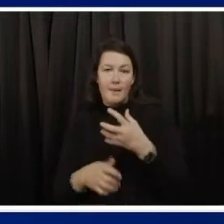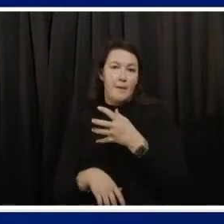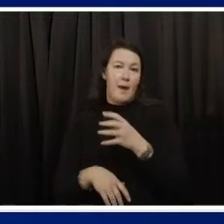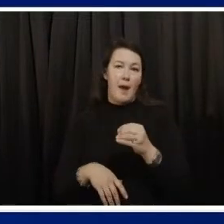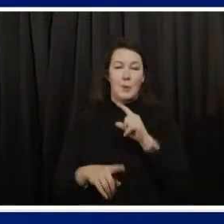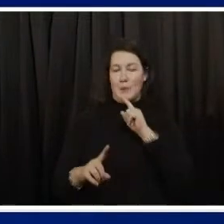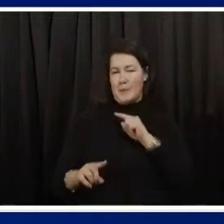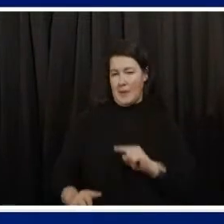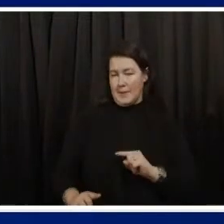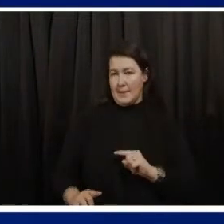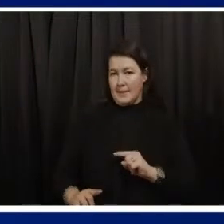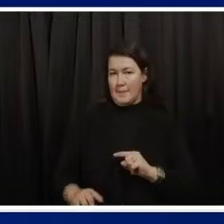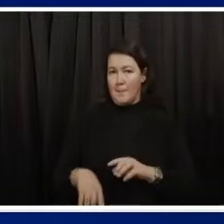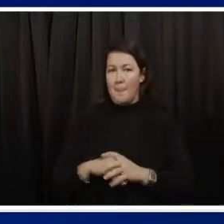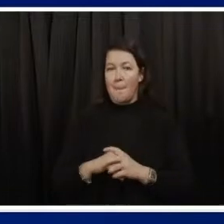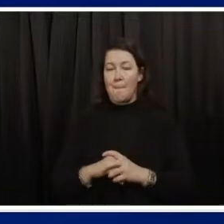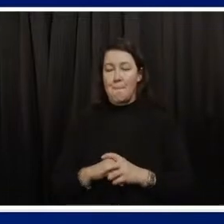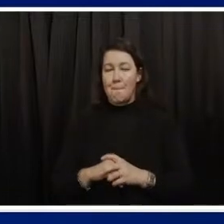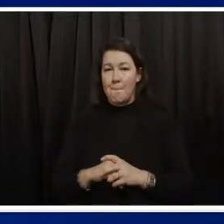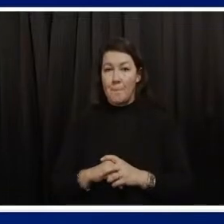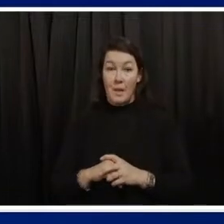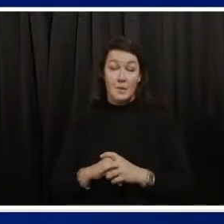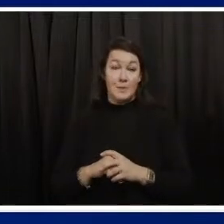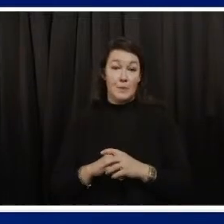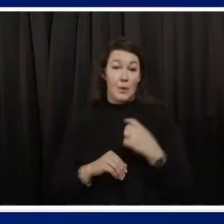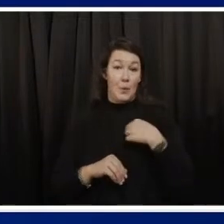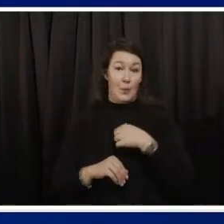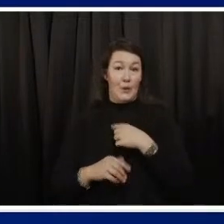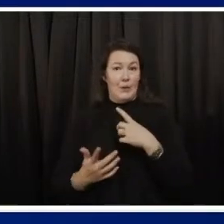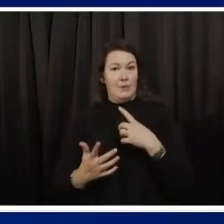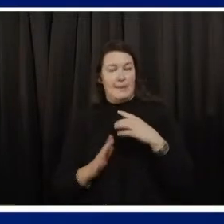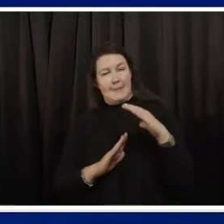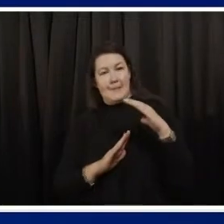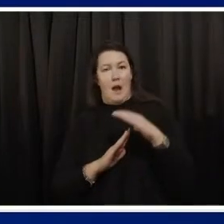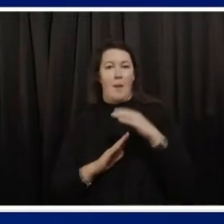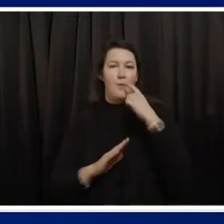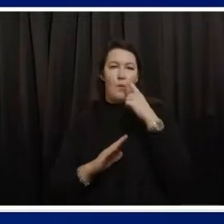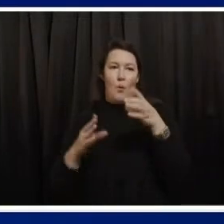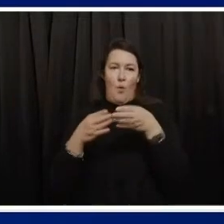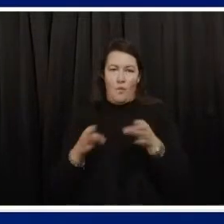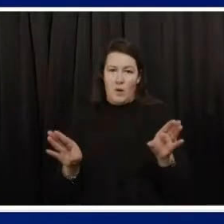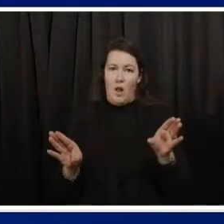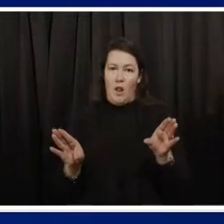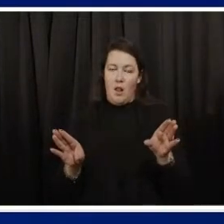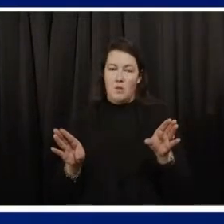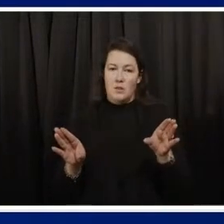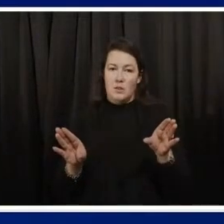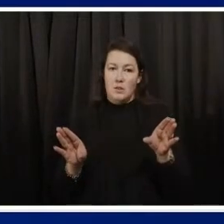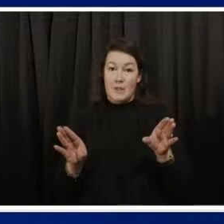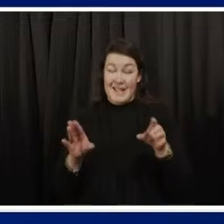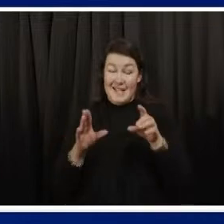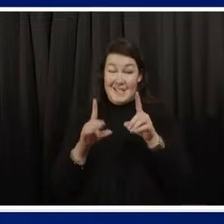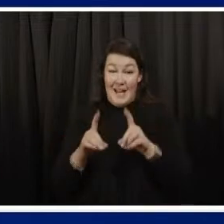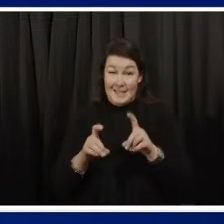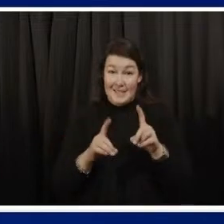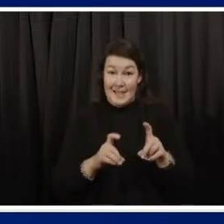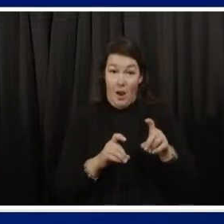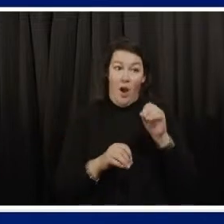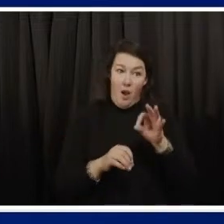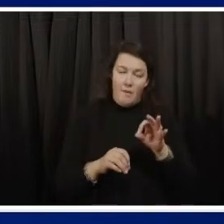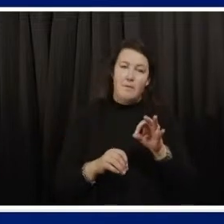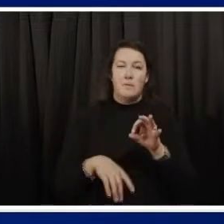variant. As the governor mentioned, Colorado is one of the top tiers of states for overall COVID-19 sequencing that is occurring. So